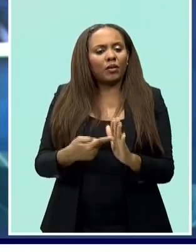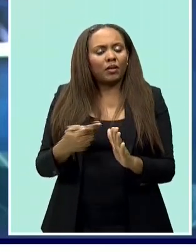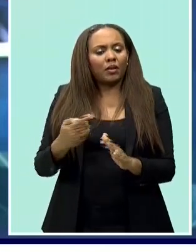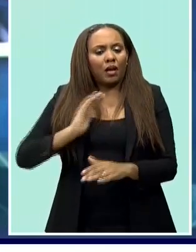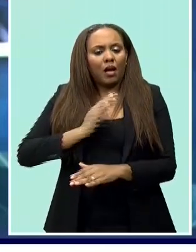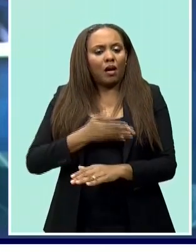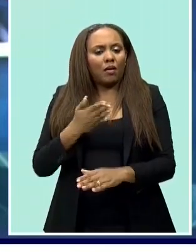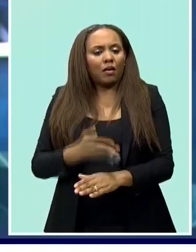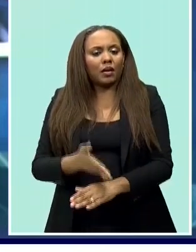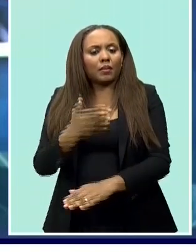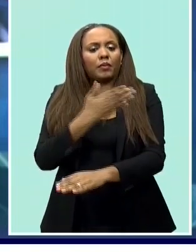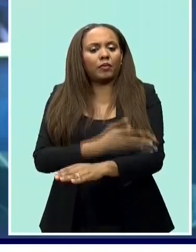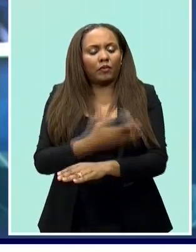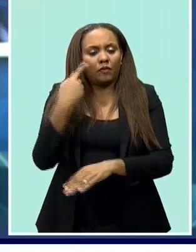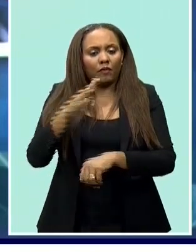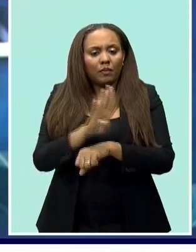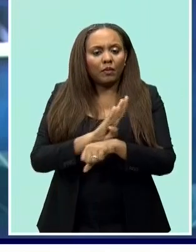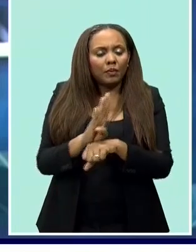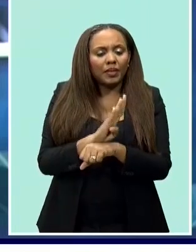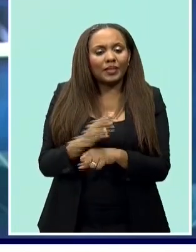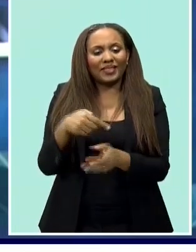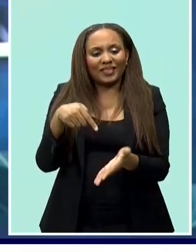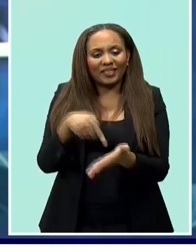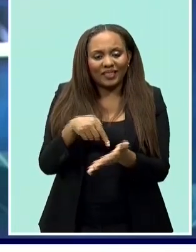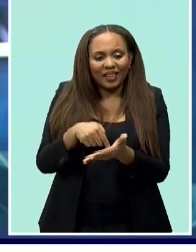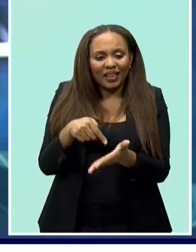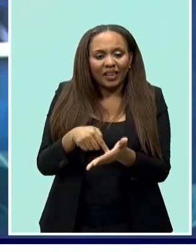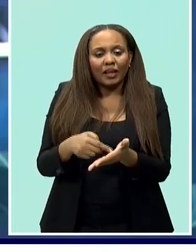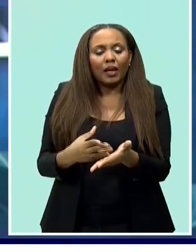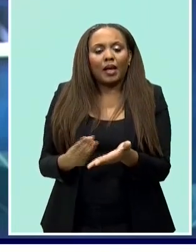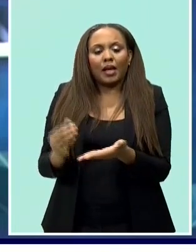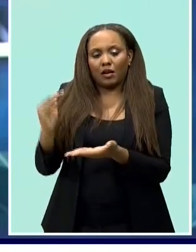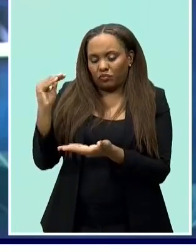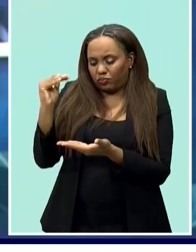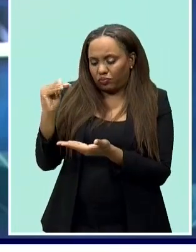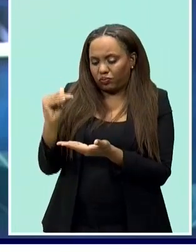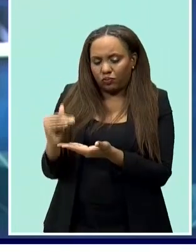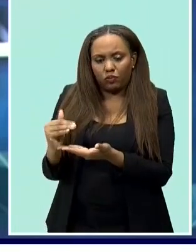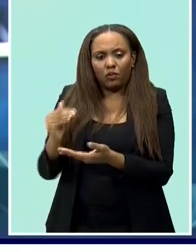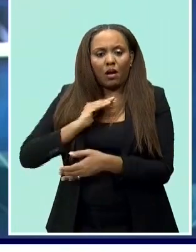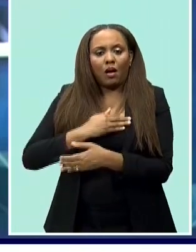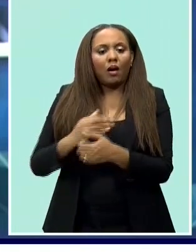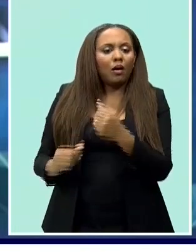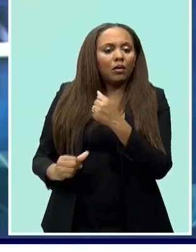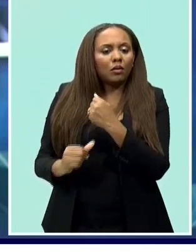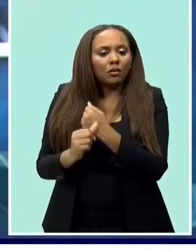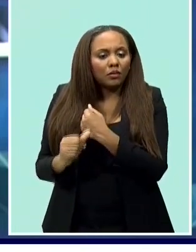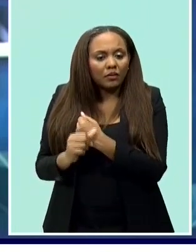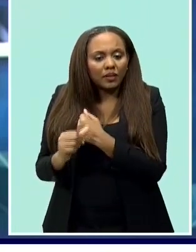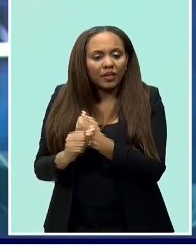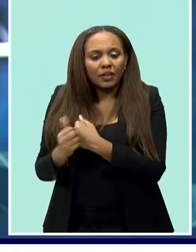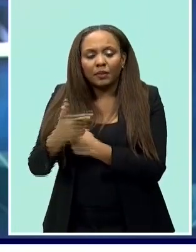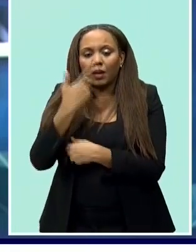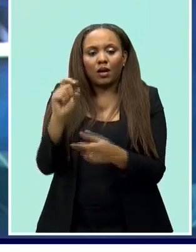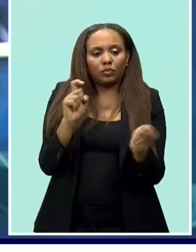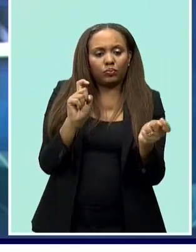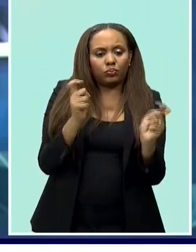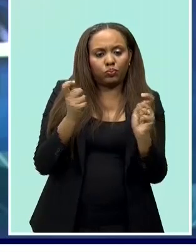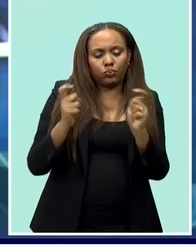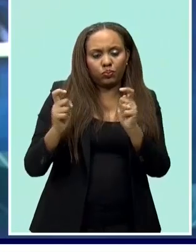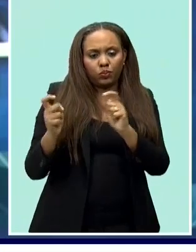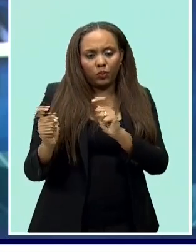the agency said it reflected the material improvement in Barbados' fiscal and debt metrics and reduced susceptibility to event risk